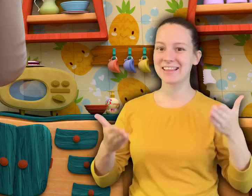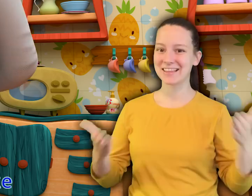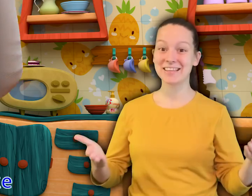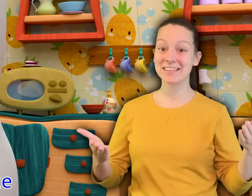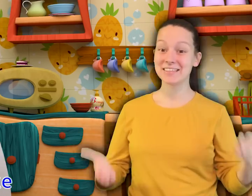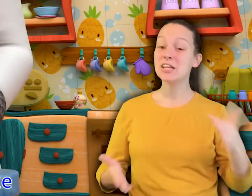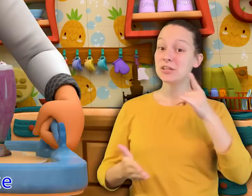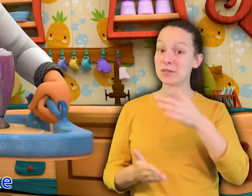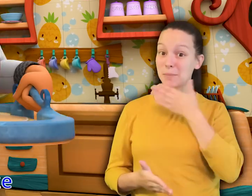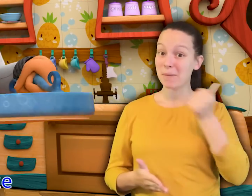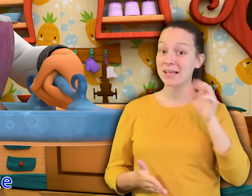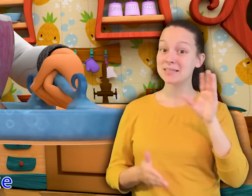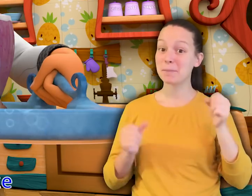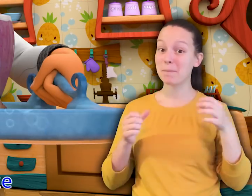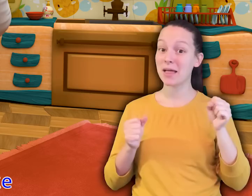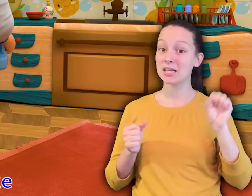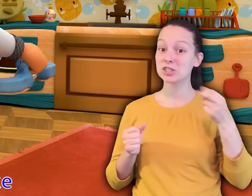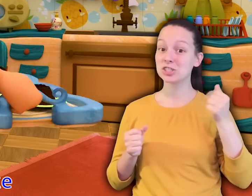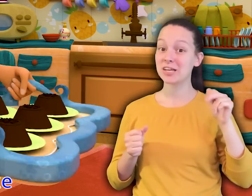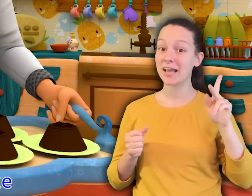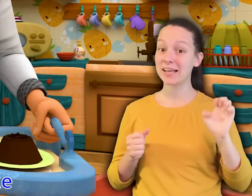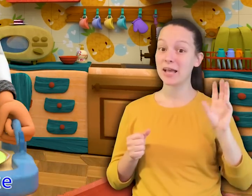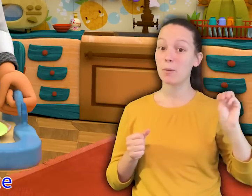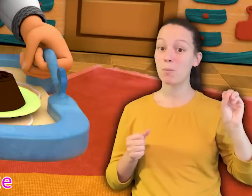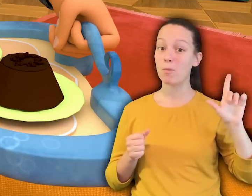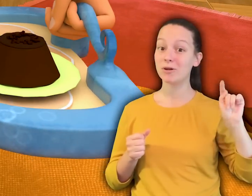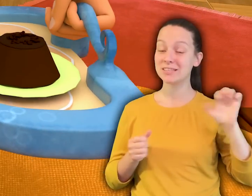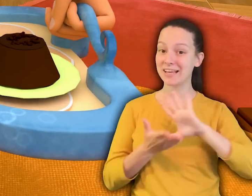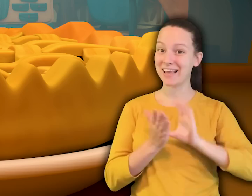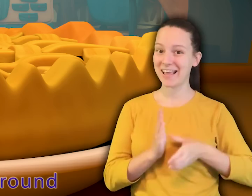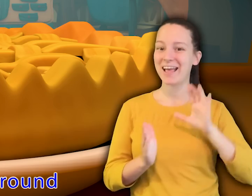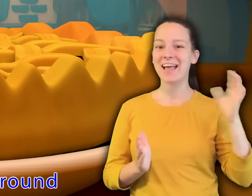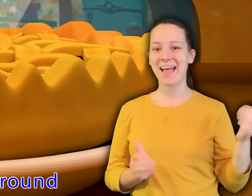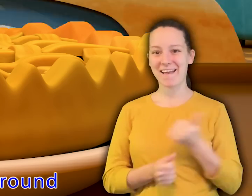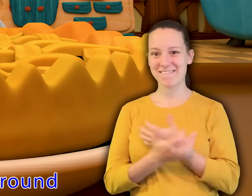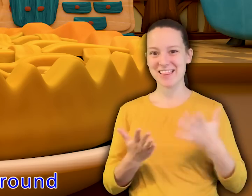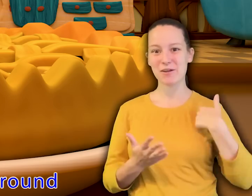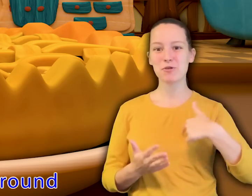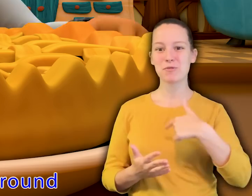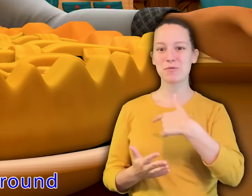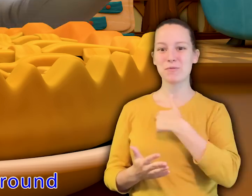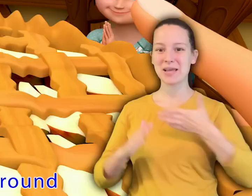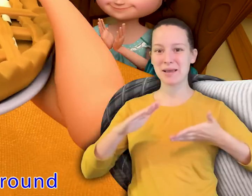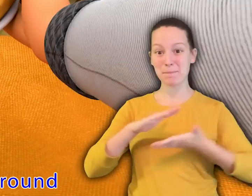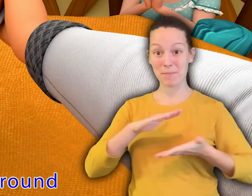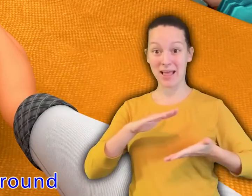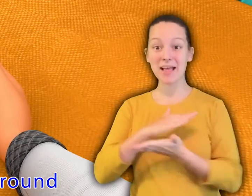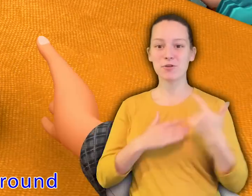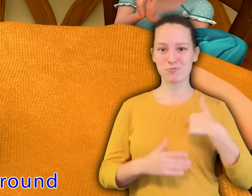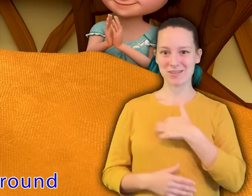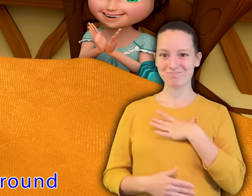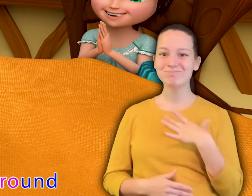stuff the best milkshake and a molten cake and all the stuff that you bake for